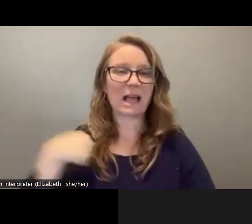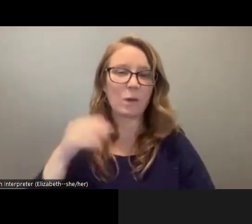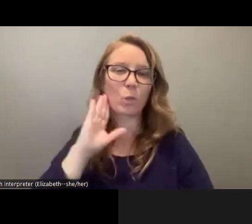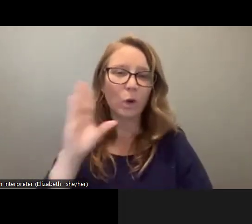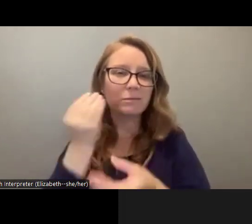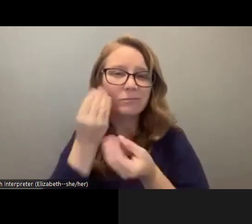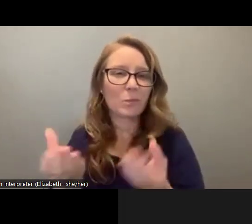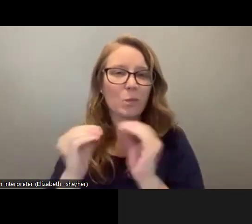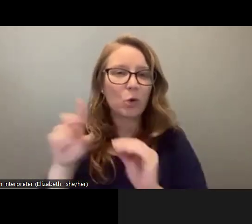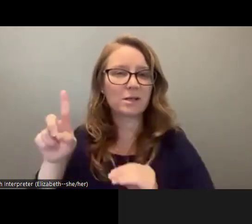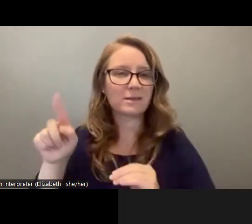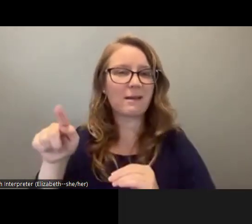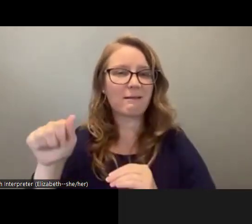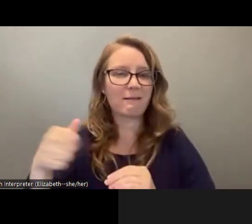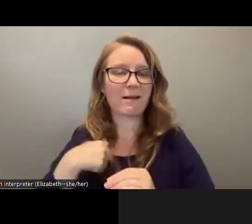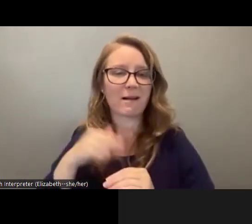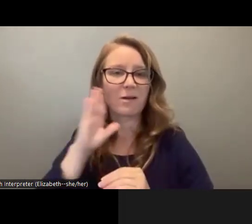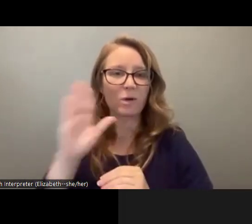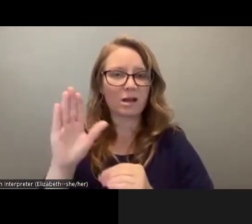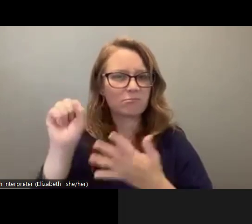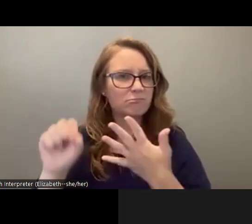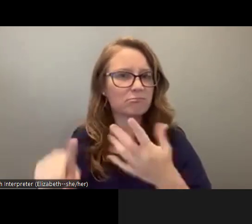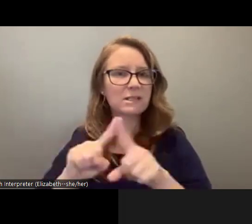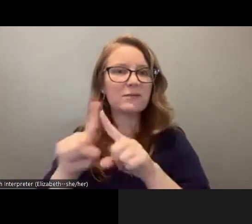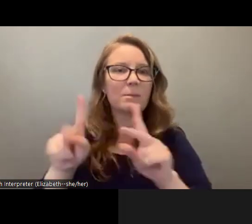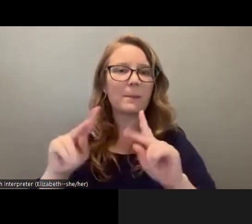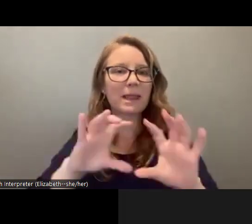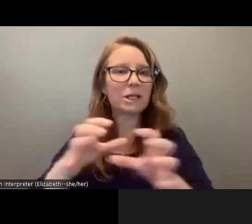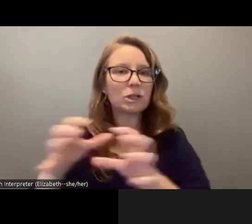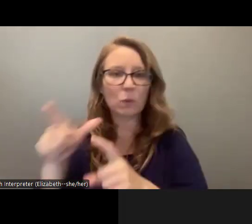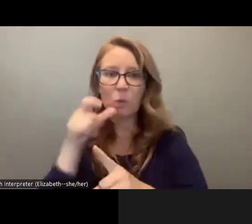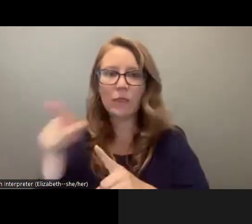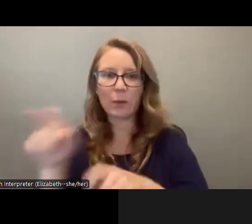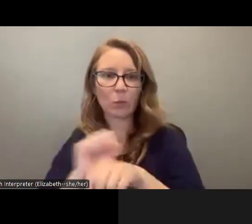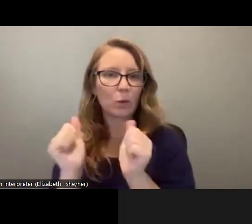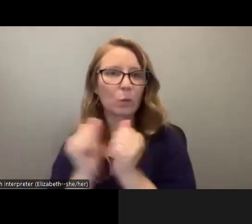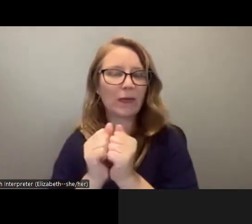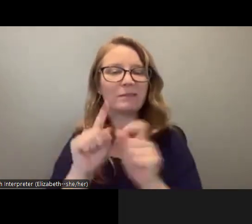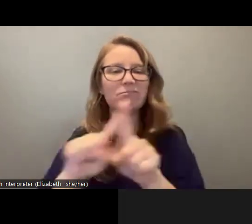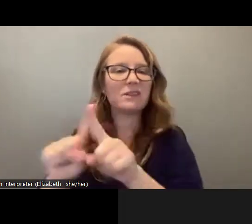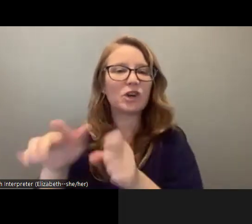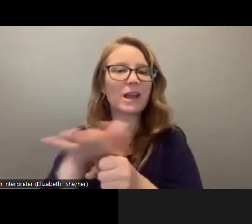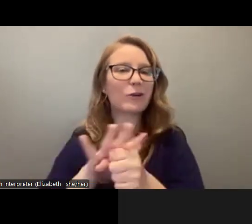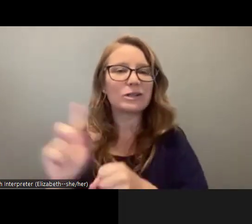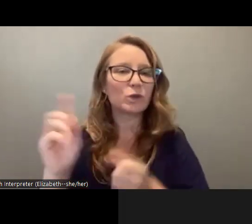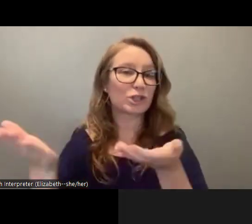some more data to share on the different populations that they are connecting with and the areas that they serve.